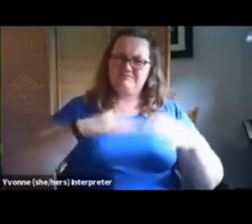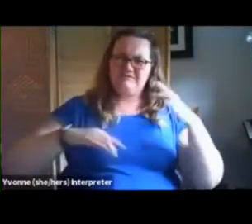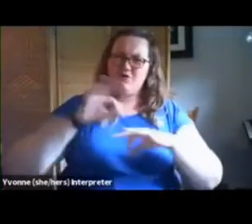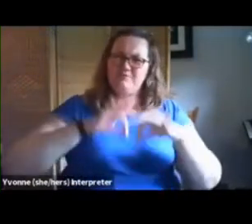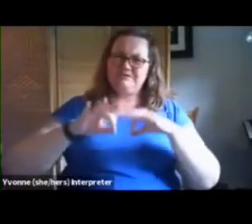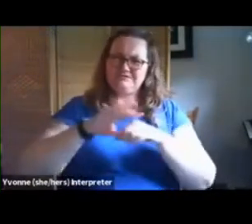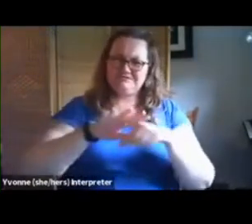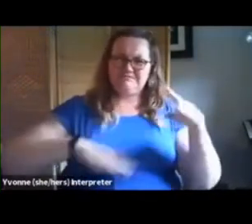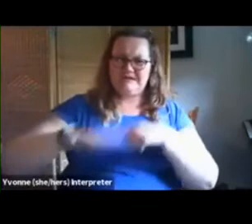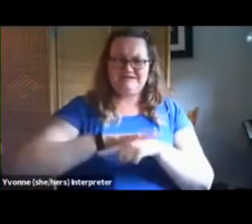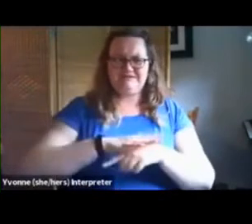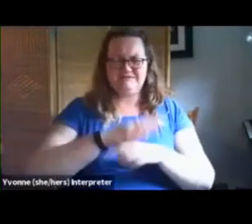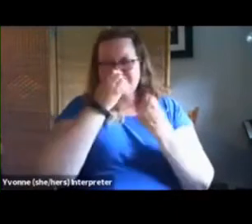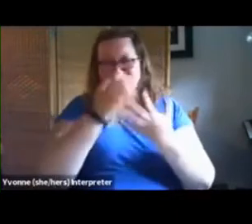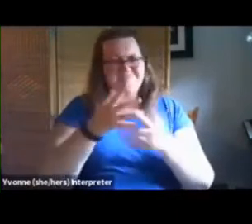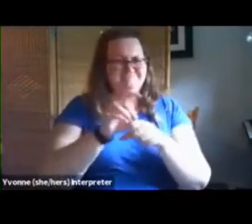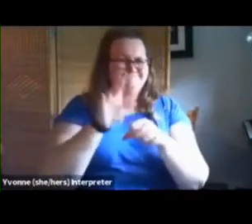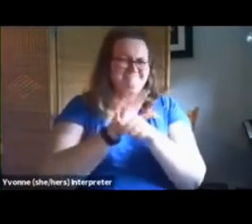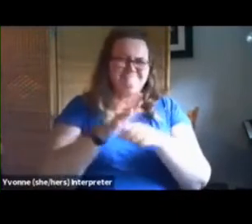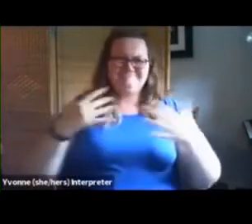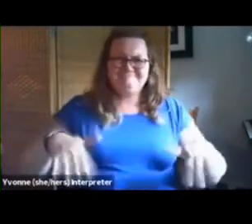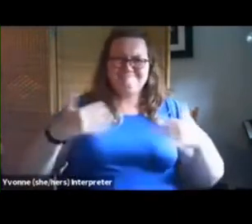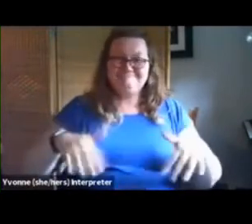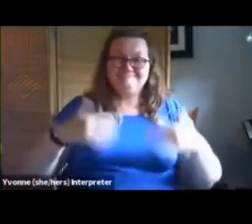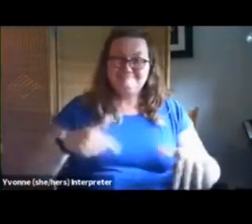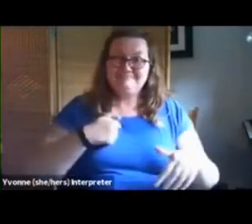so fucking exciting.